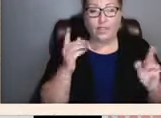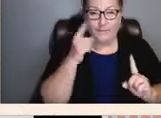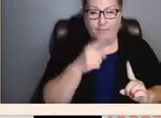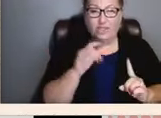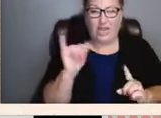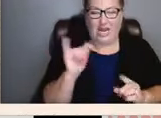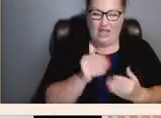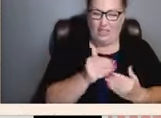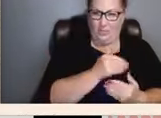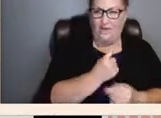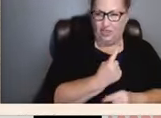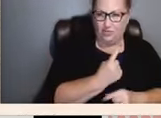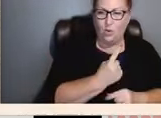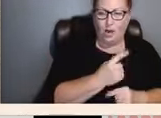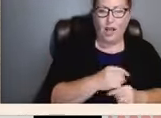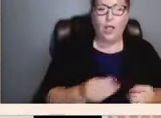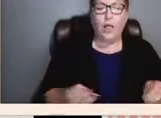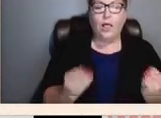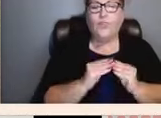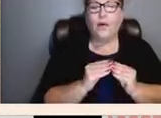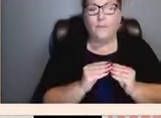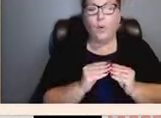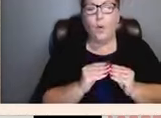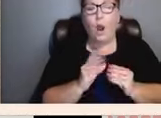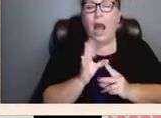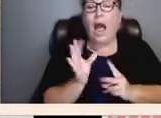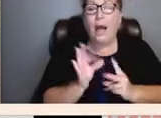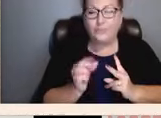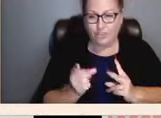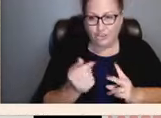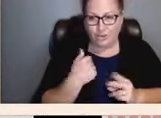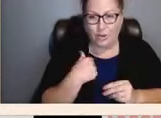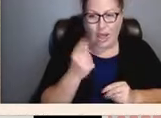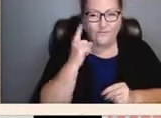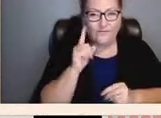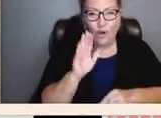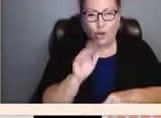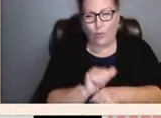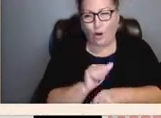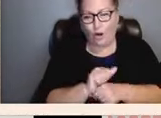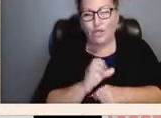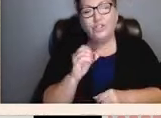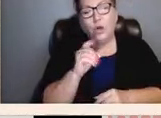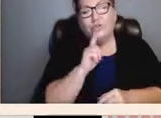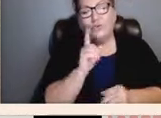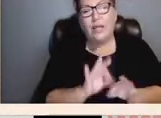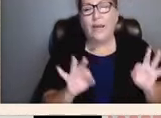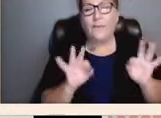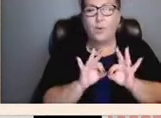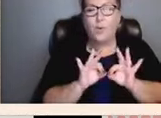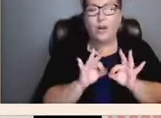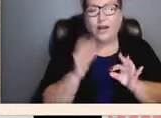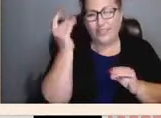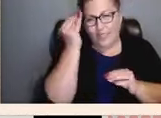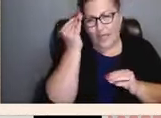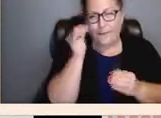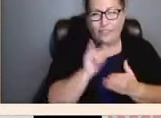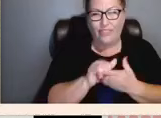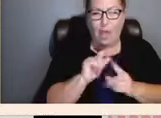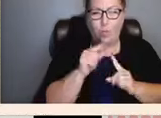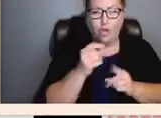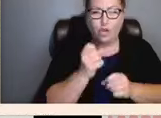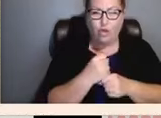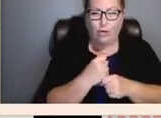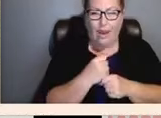slide, the more options you have as far as your work. So it's important to think about that when creating the